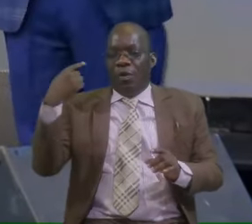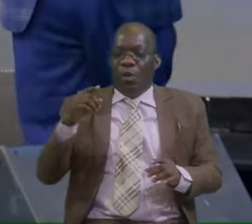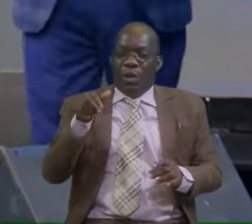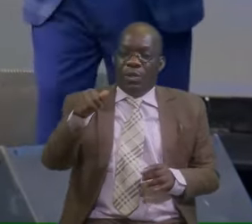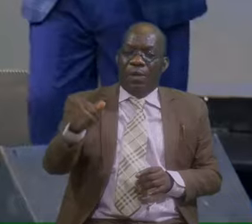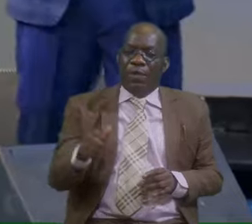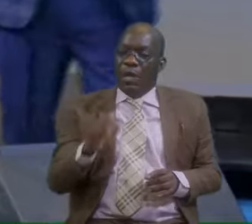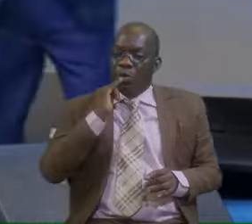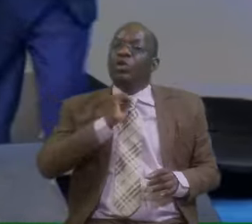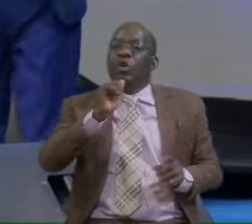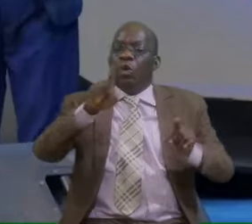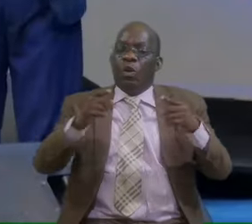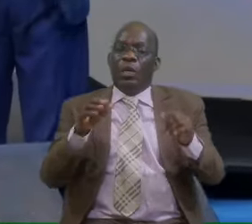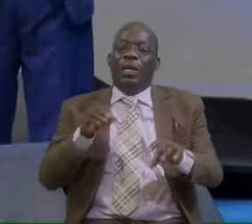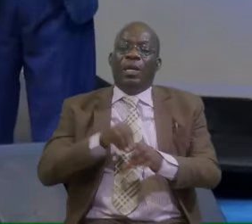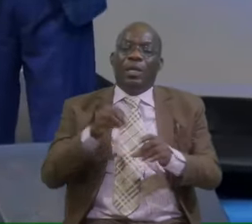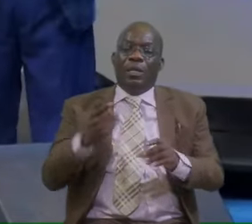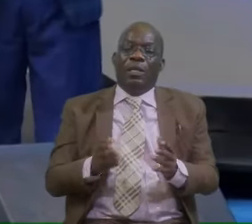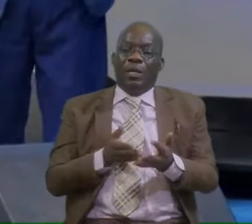positive direction. All he can do,